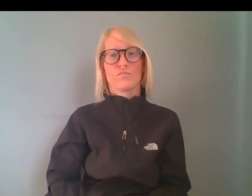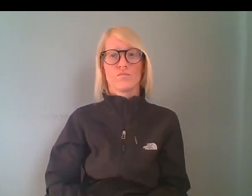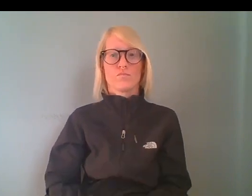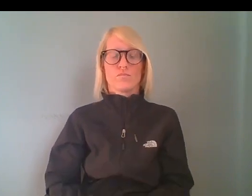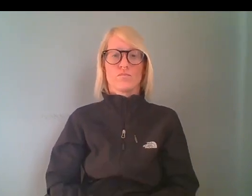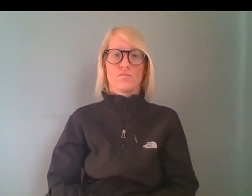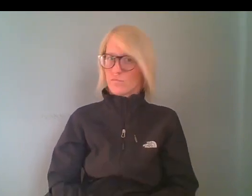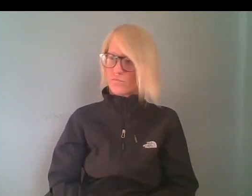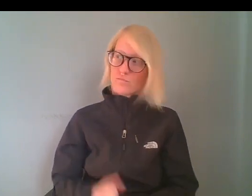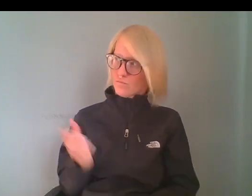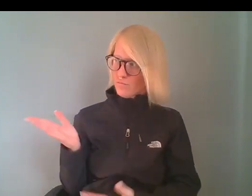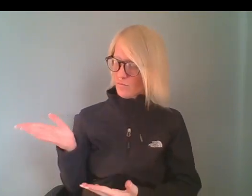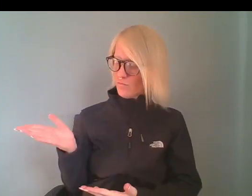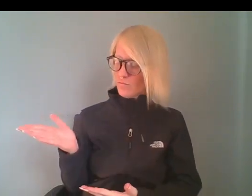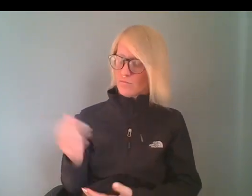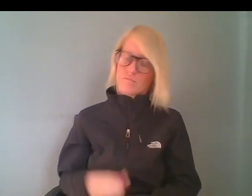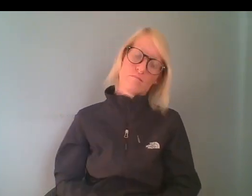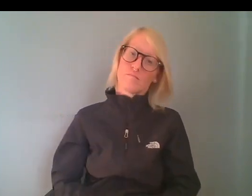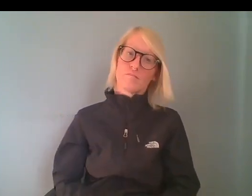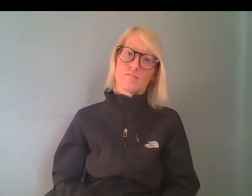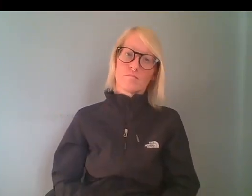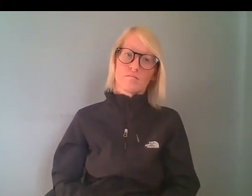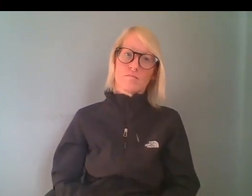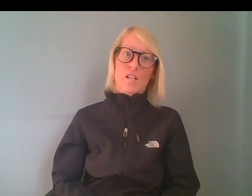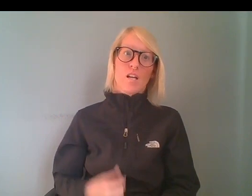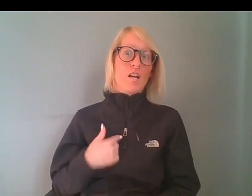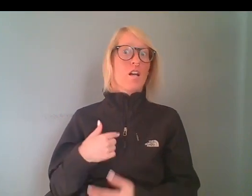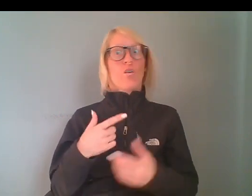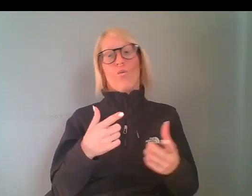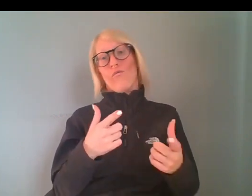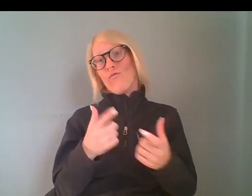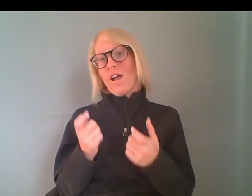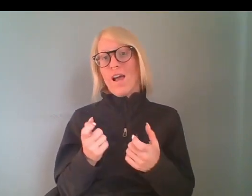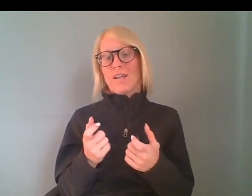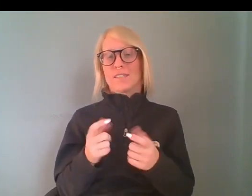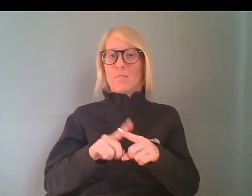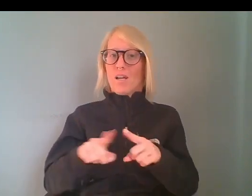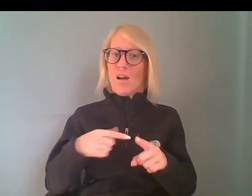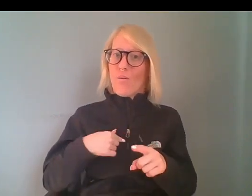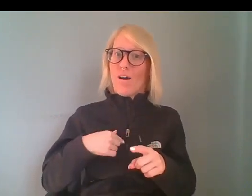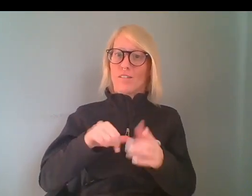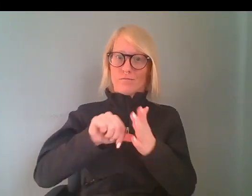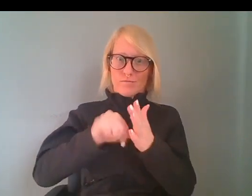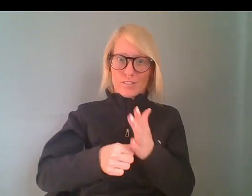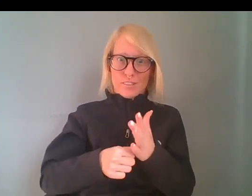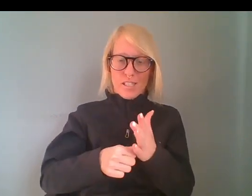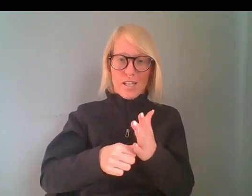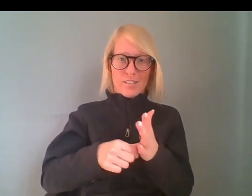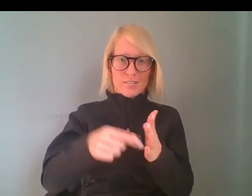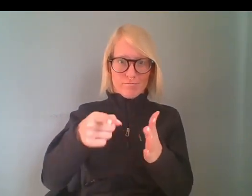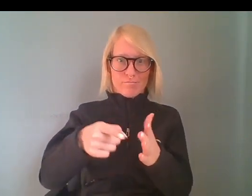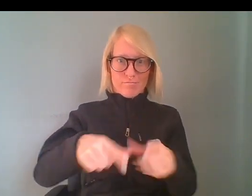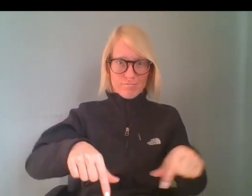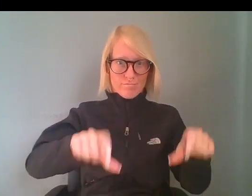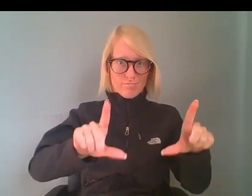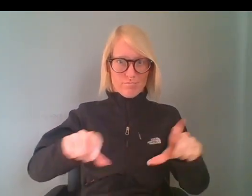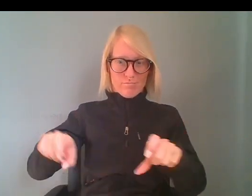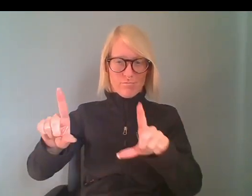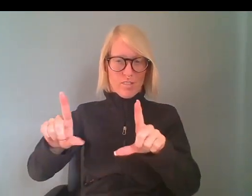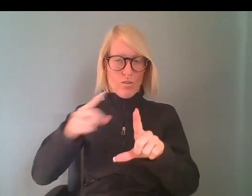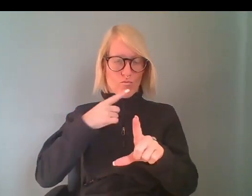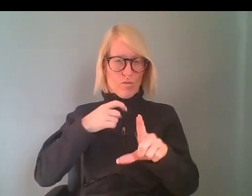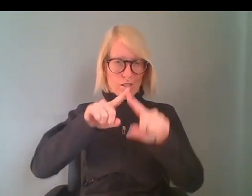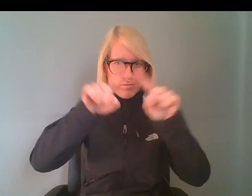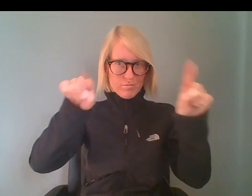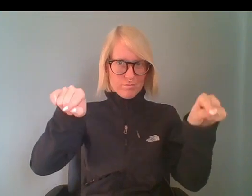And just two things, again, I'm flying through this, but these just highlighting things I want to show you if you are setting up an account. Remember I